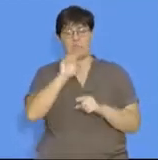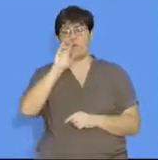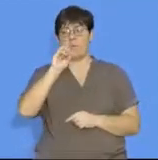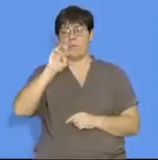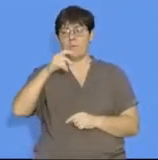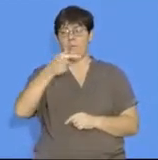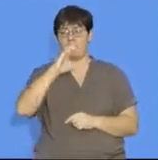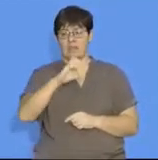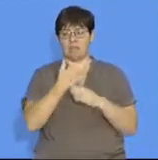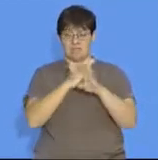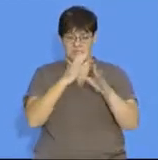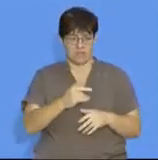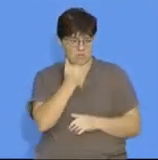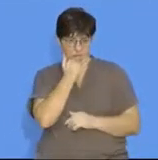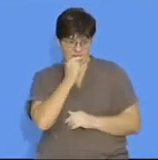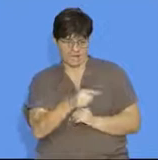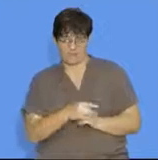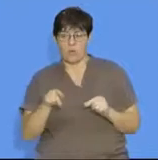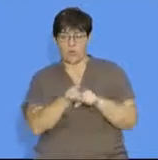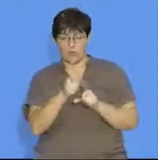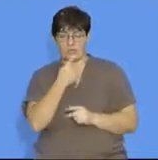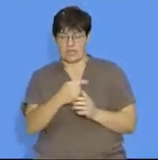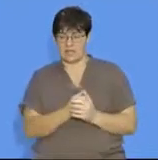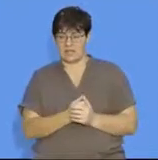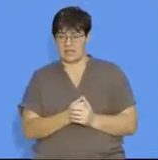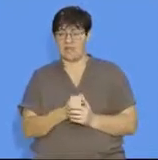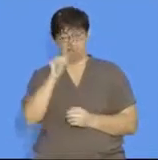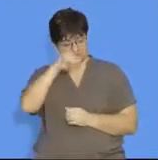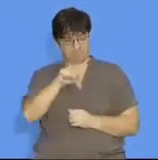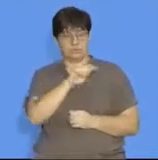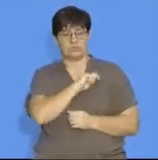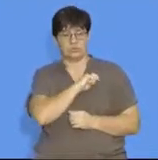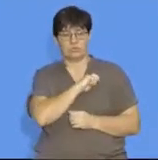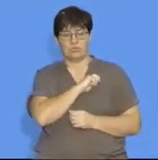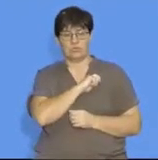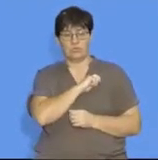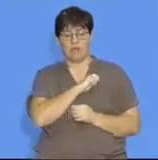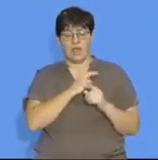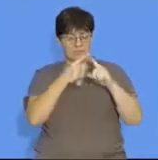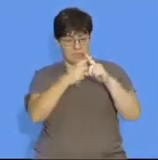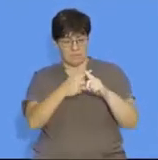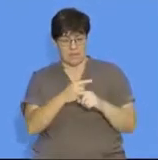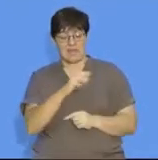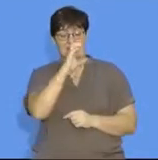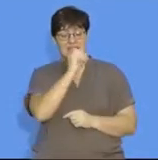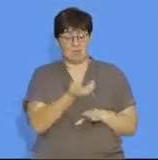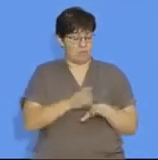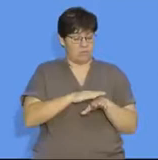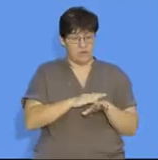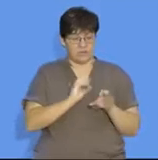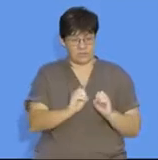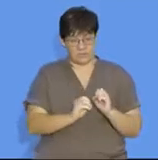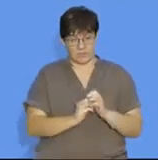ohmic resistor, right? We are happy with that. We've also managed to say that, yes, indeed, the intercept, when there is